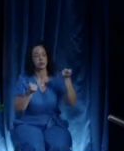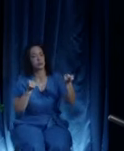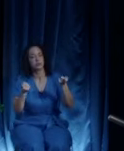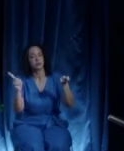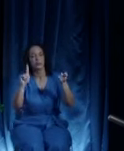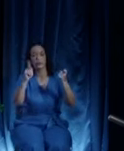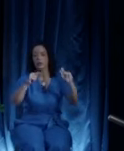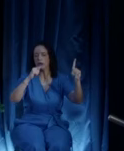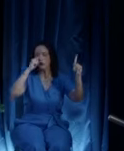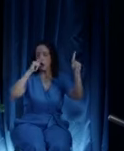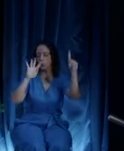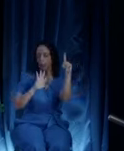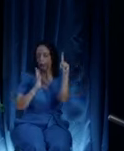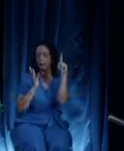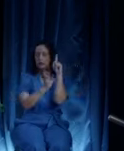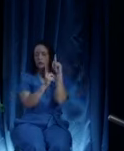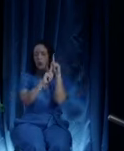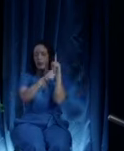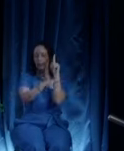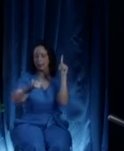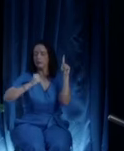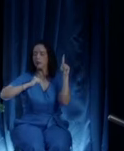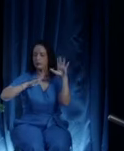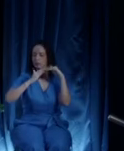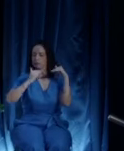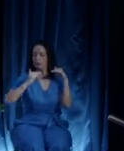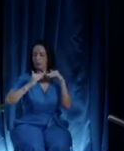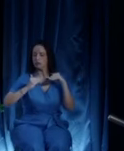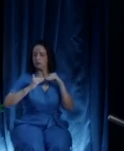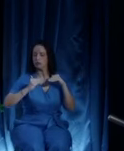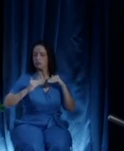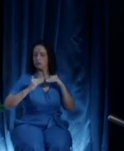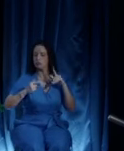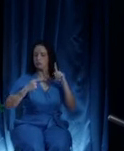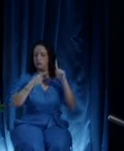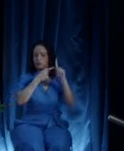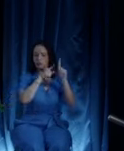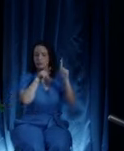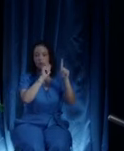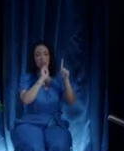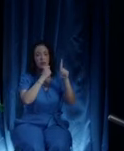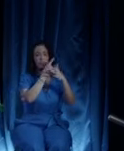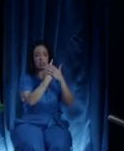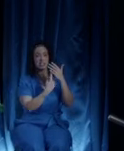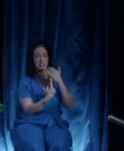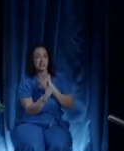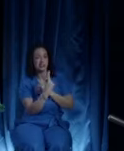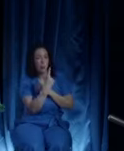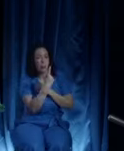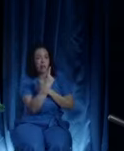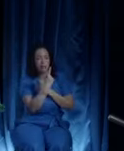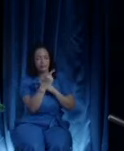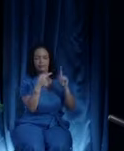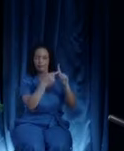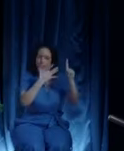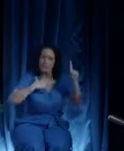expect. And they would be a sort of dried out, lonely husk. Mm. They need to have